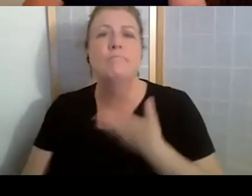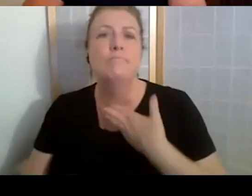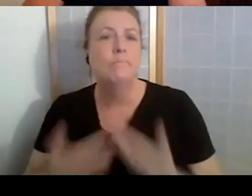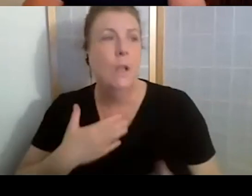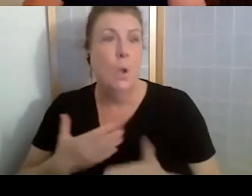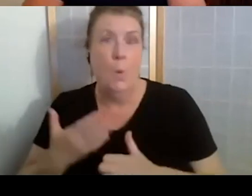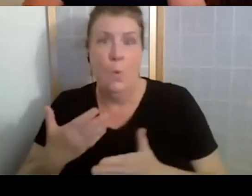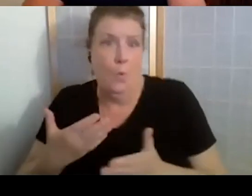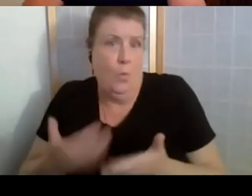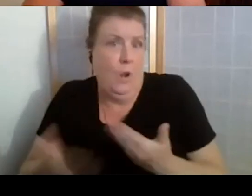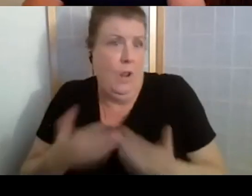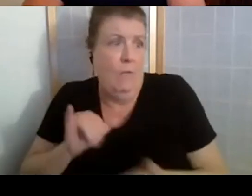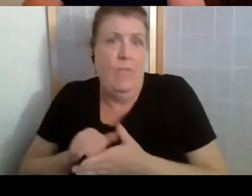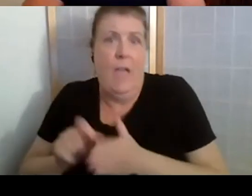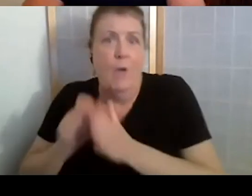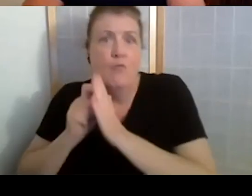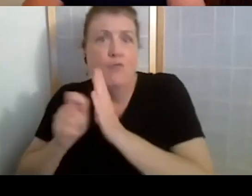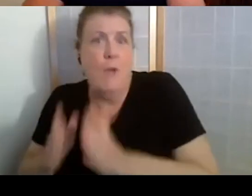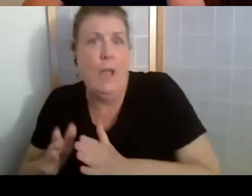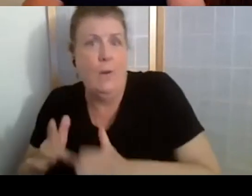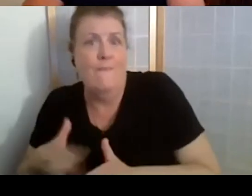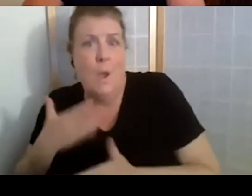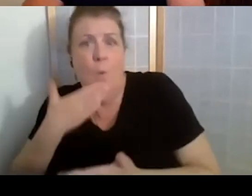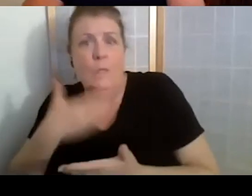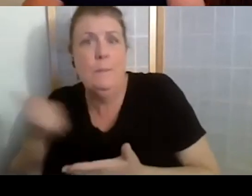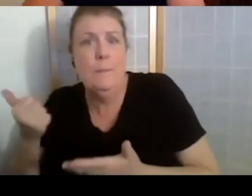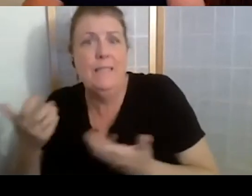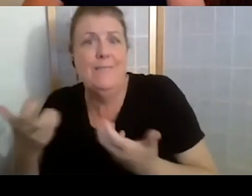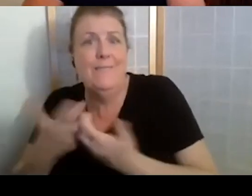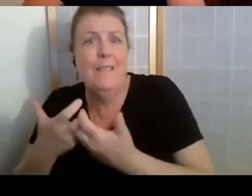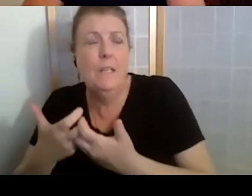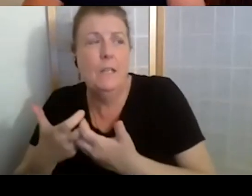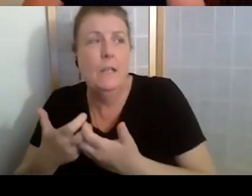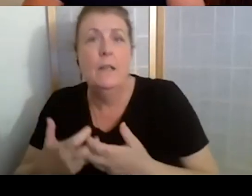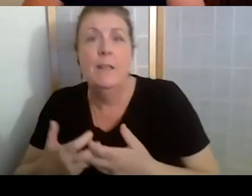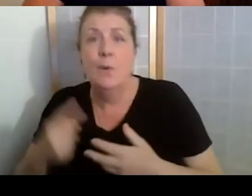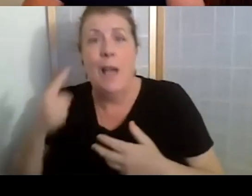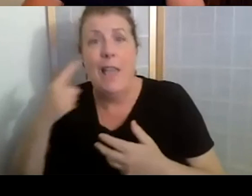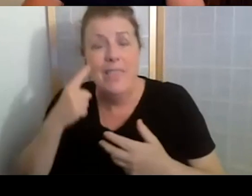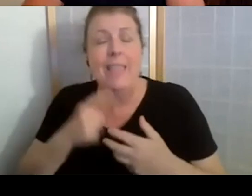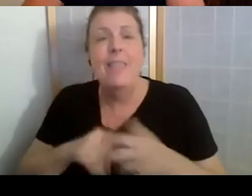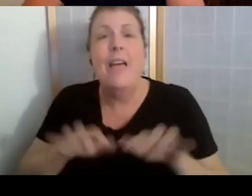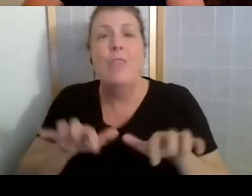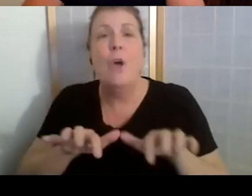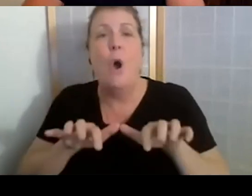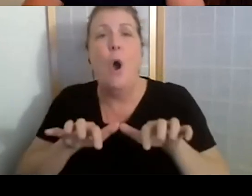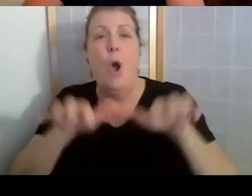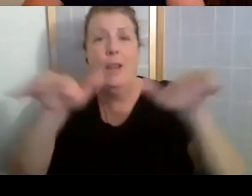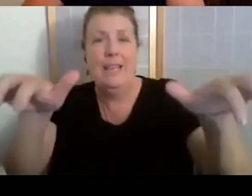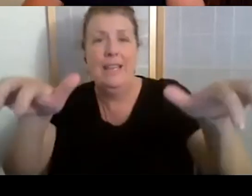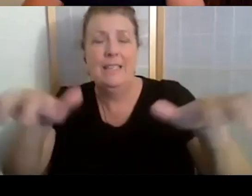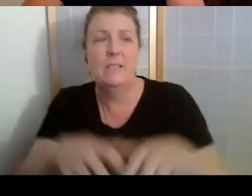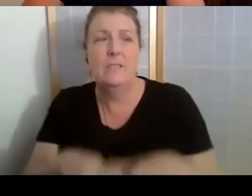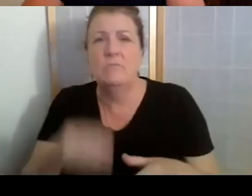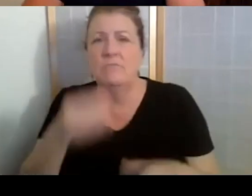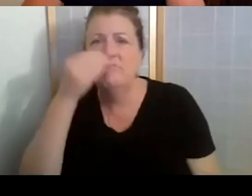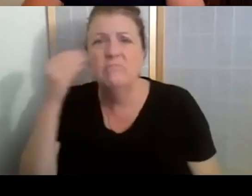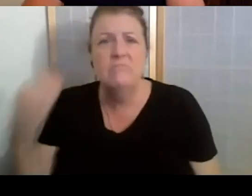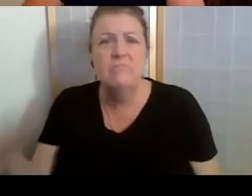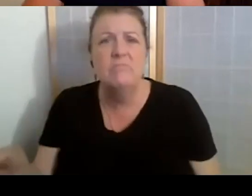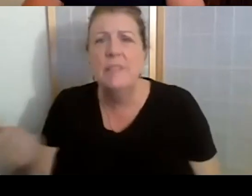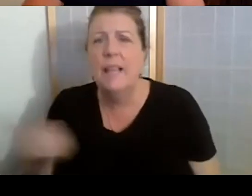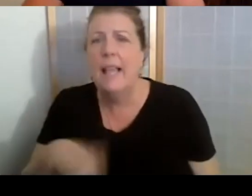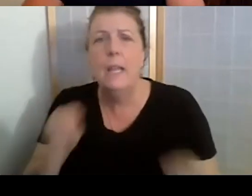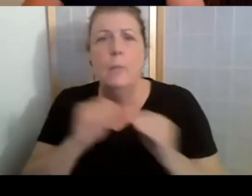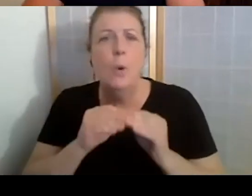best for the story that they wanted to tell. And I think that audiences now care less and less about that also, that what is a half hour versus an hour, what's